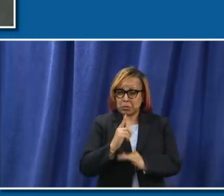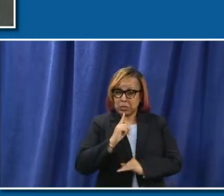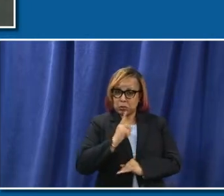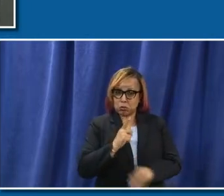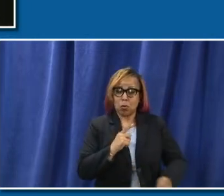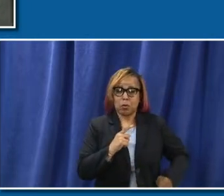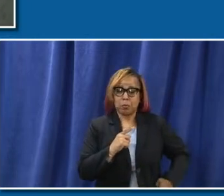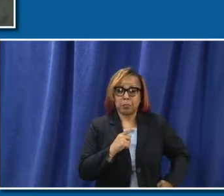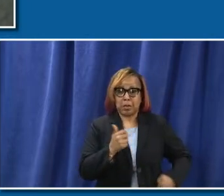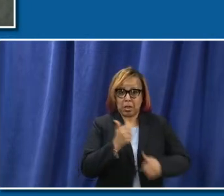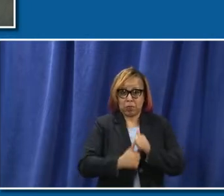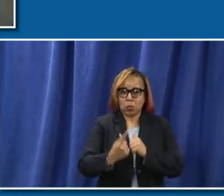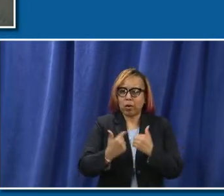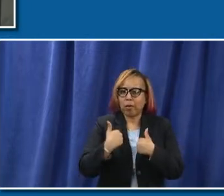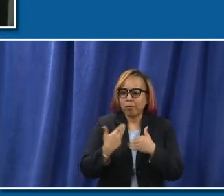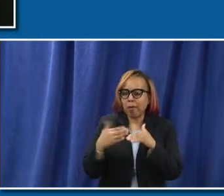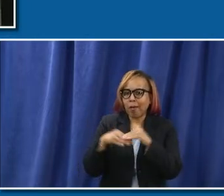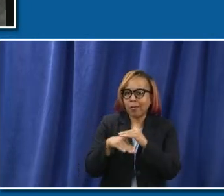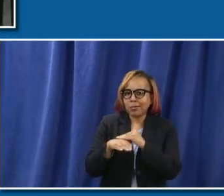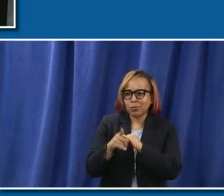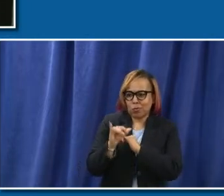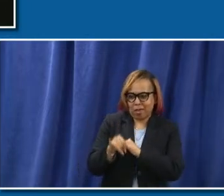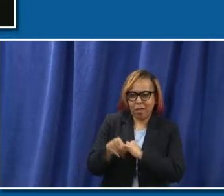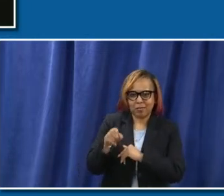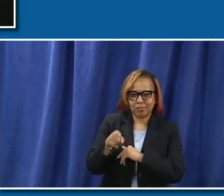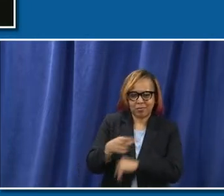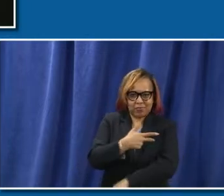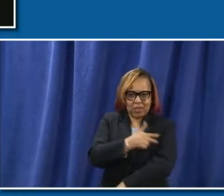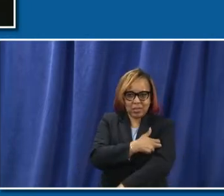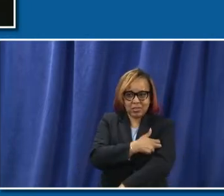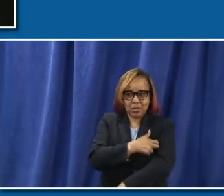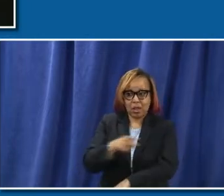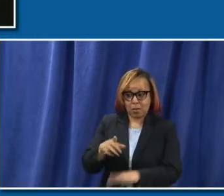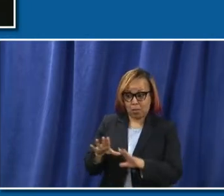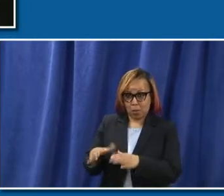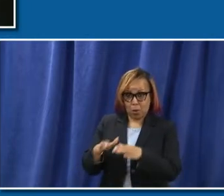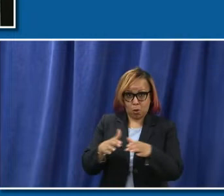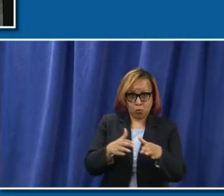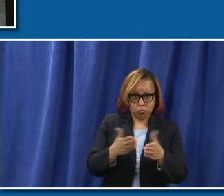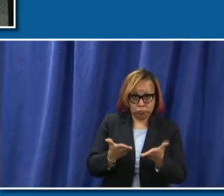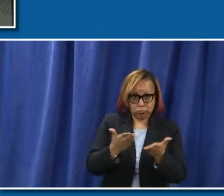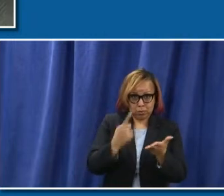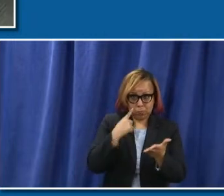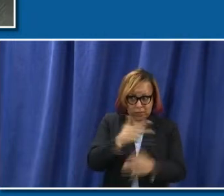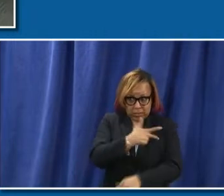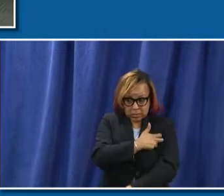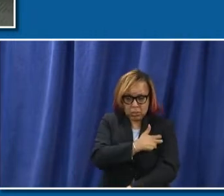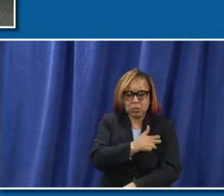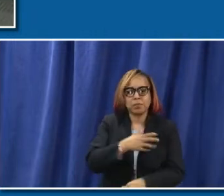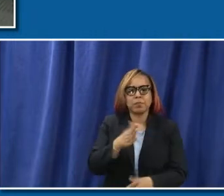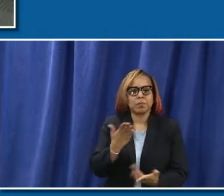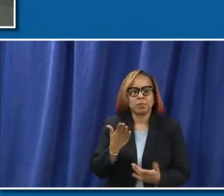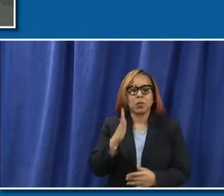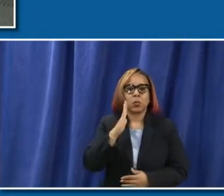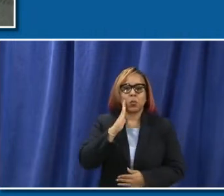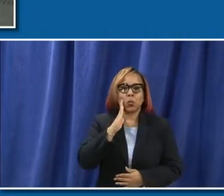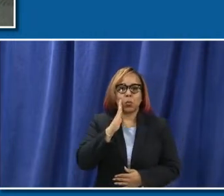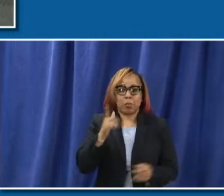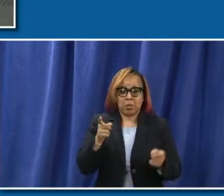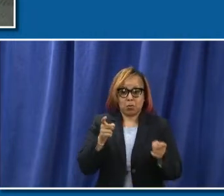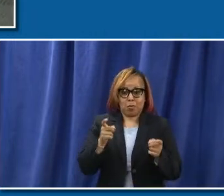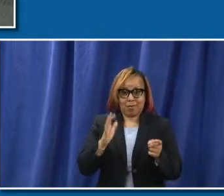that everyone has access to this vaccine, as their group is recommended for vaccination. We will be running